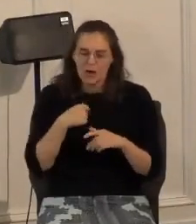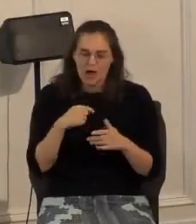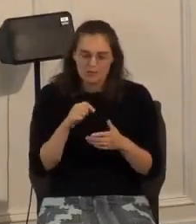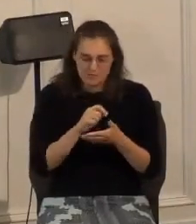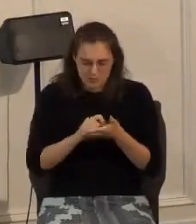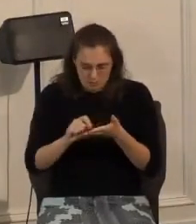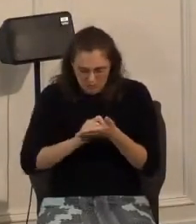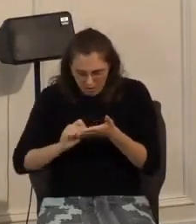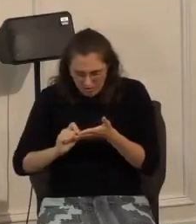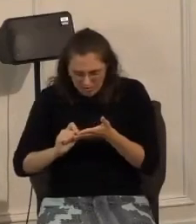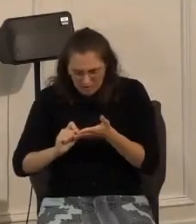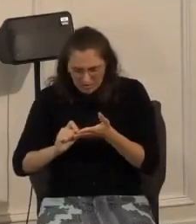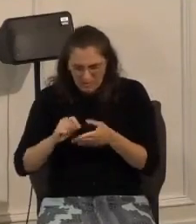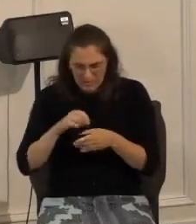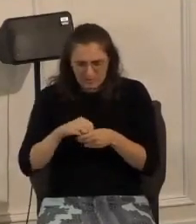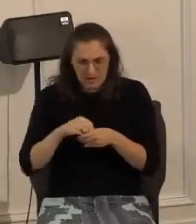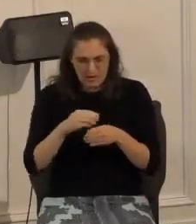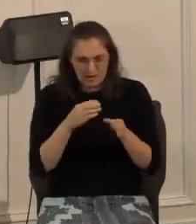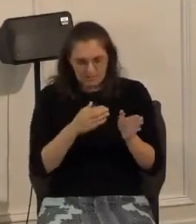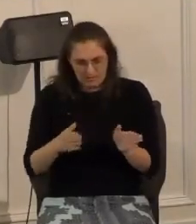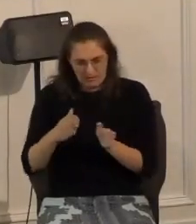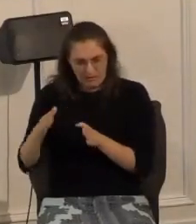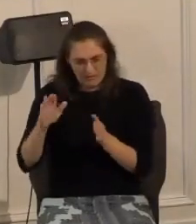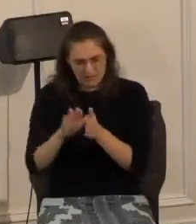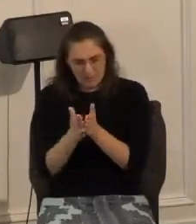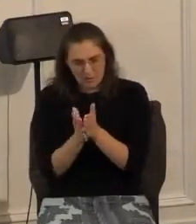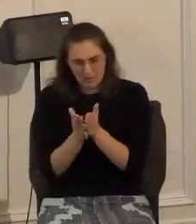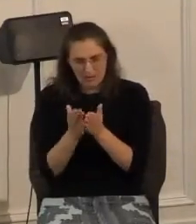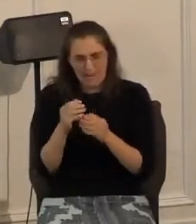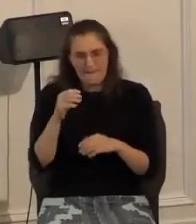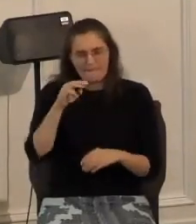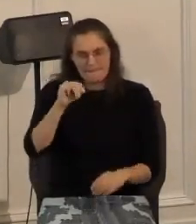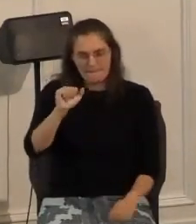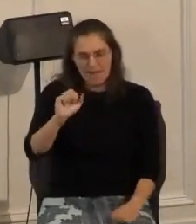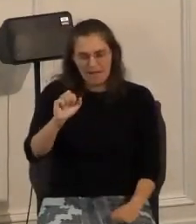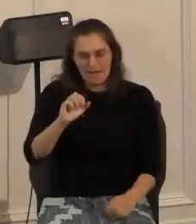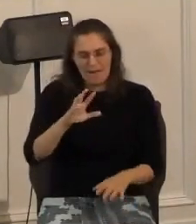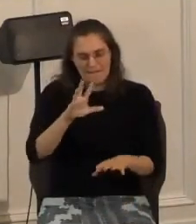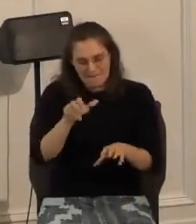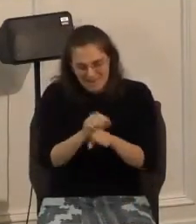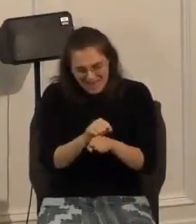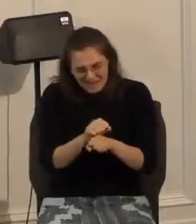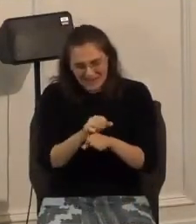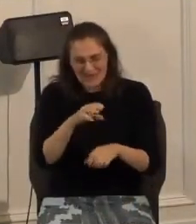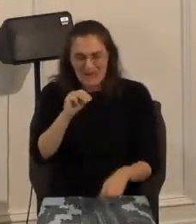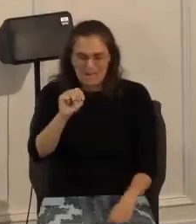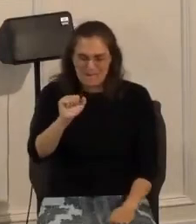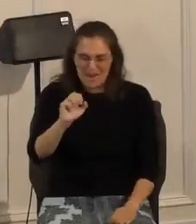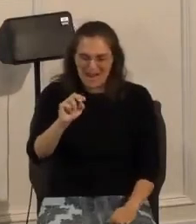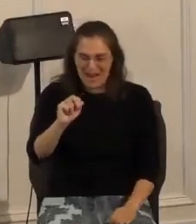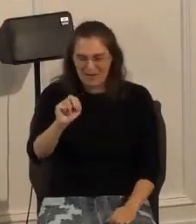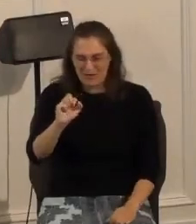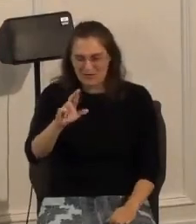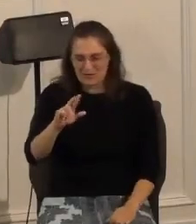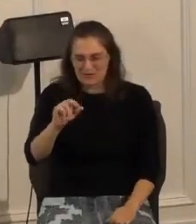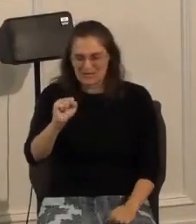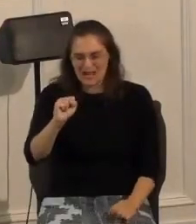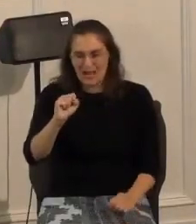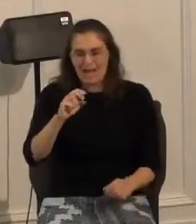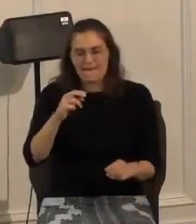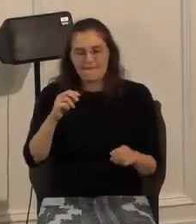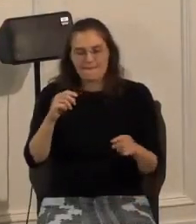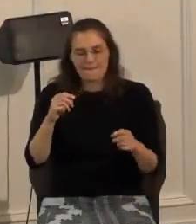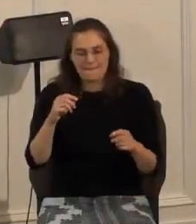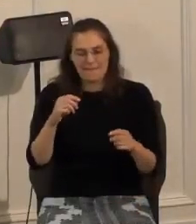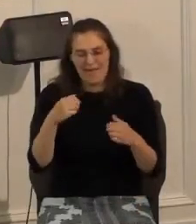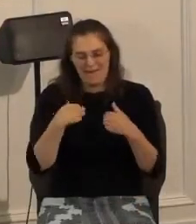writing a heading on the top of my planner, manners matter. Because I'm trying to break bad